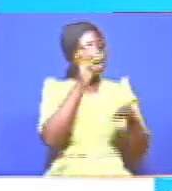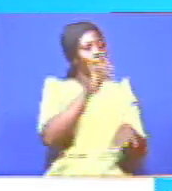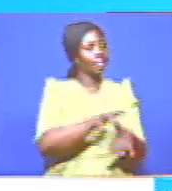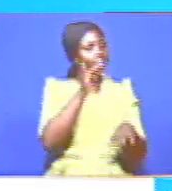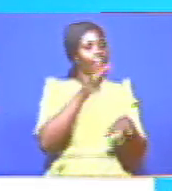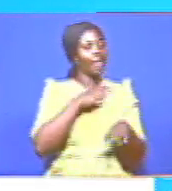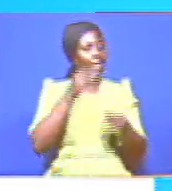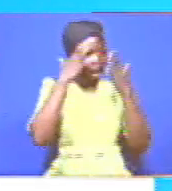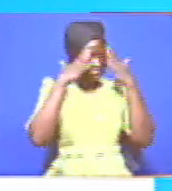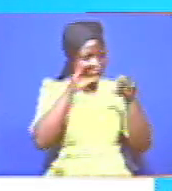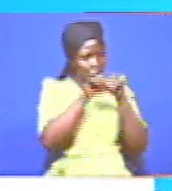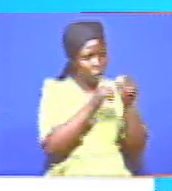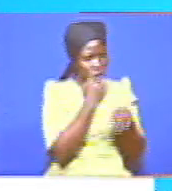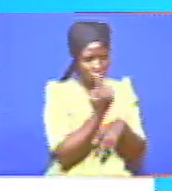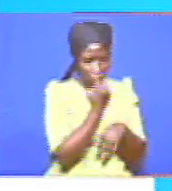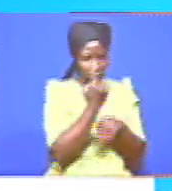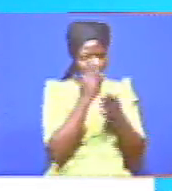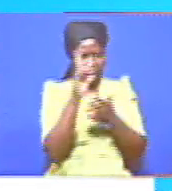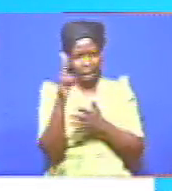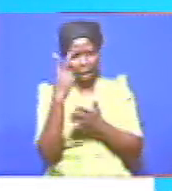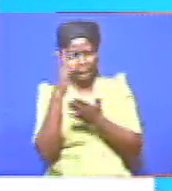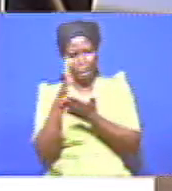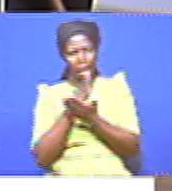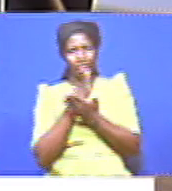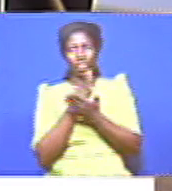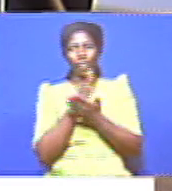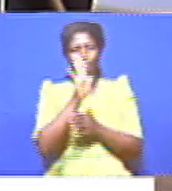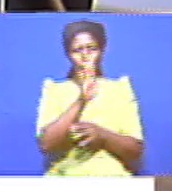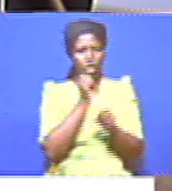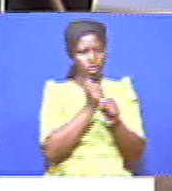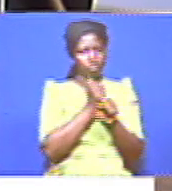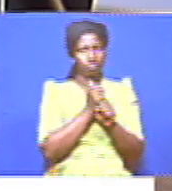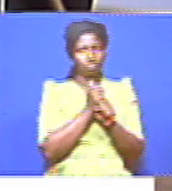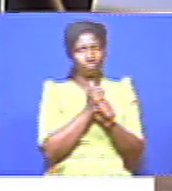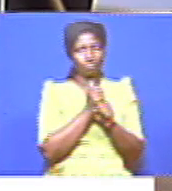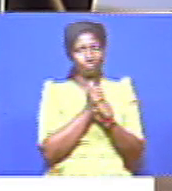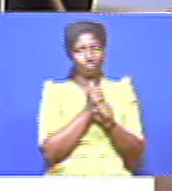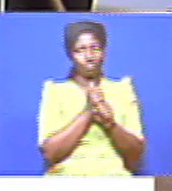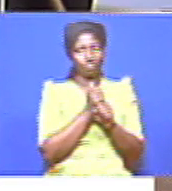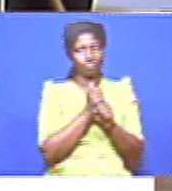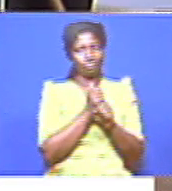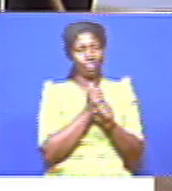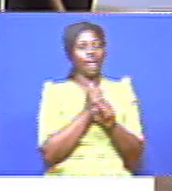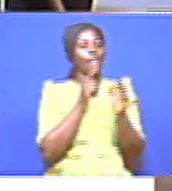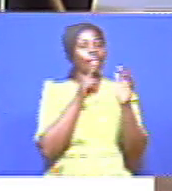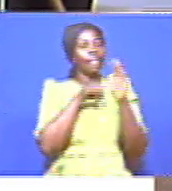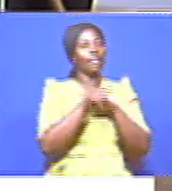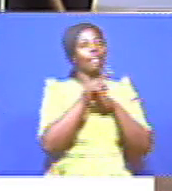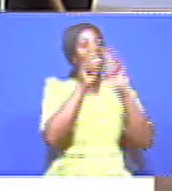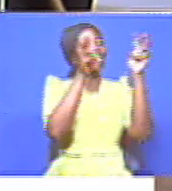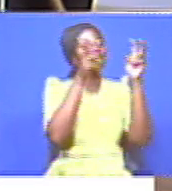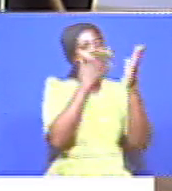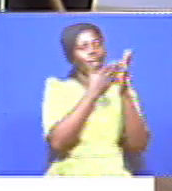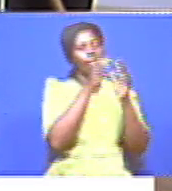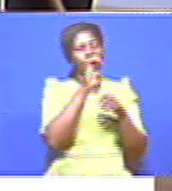aware of only the second part yeah. of your job. Yeah. And it's even in the title, the Ethics and Anti-Corruption Commission, mm-hmm.